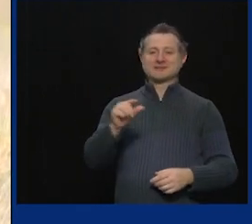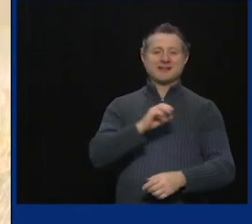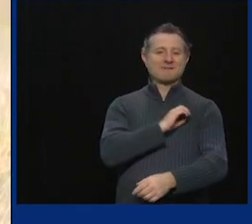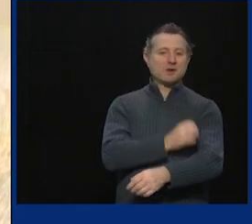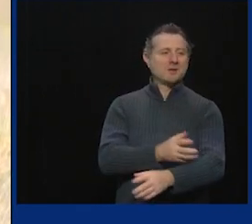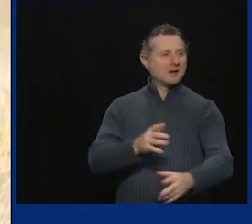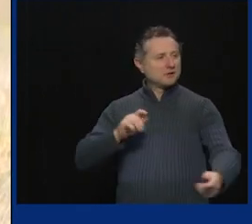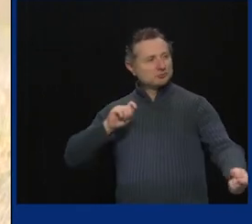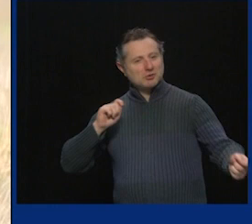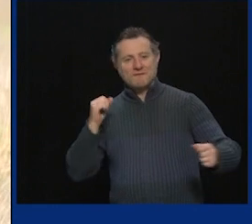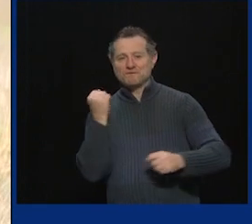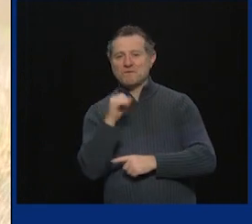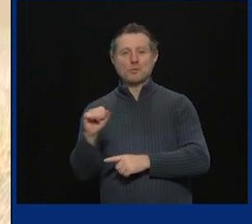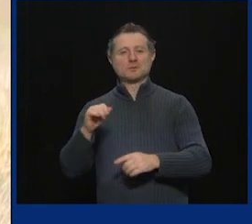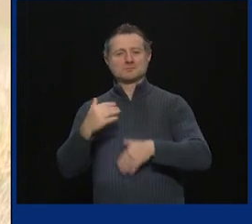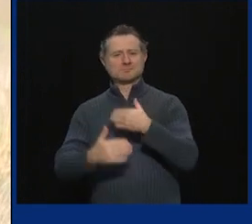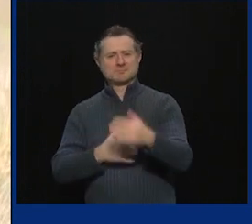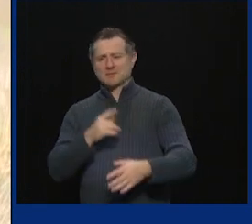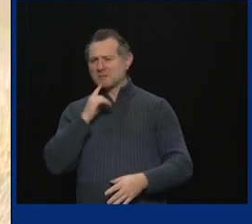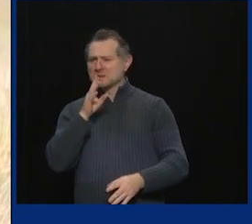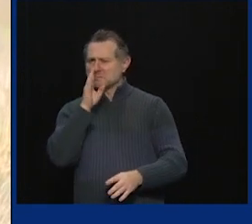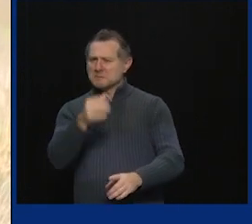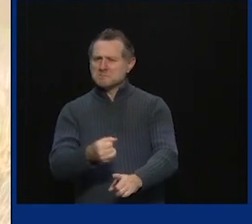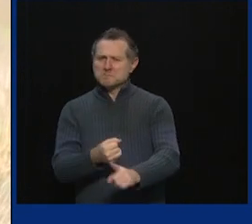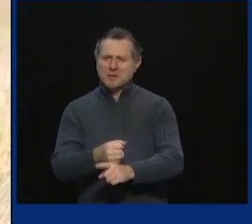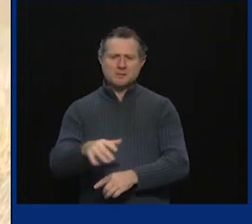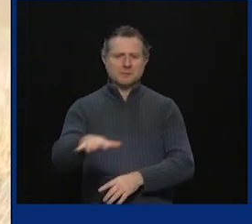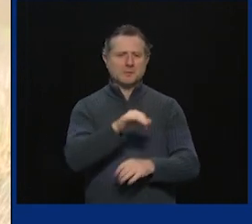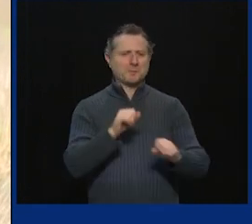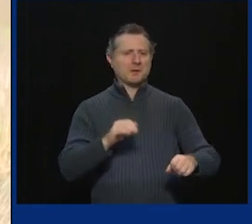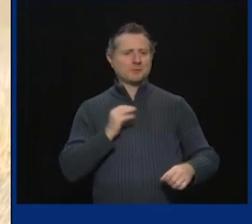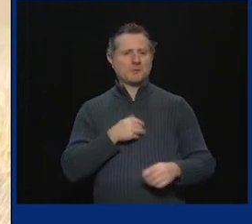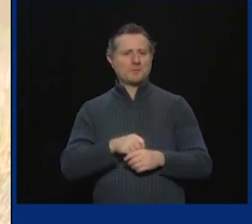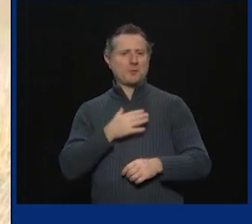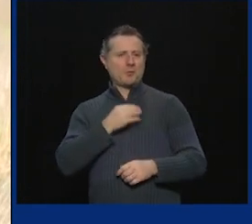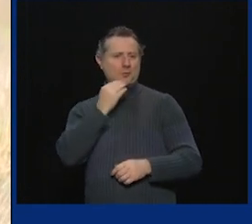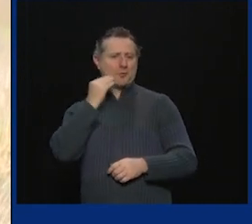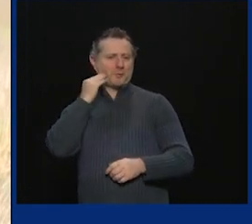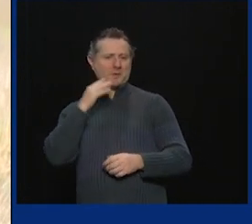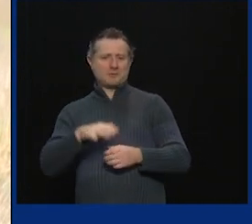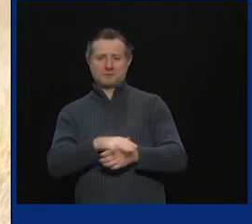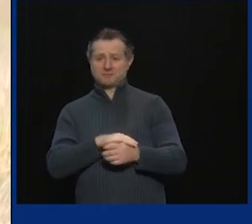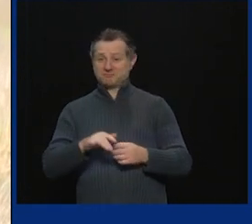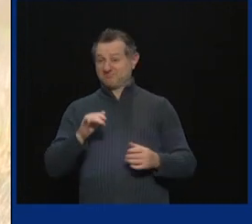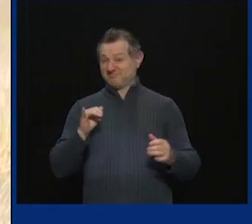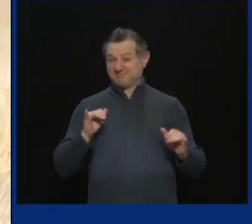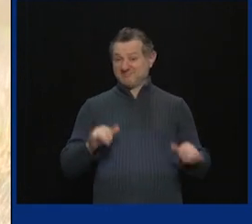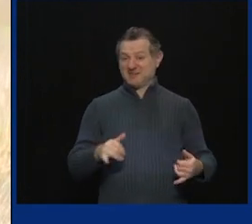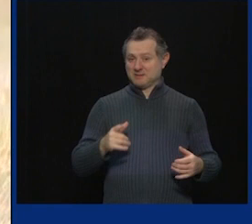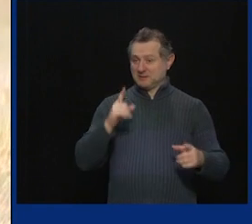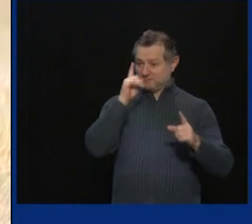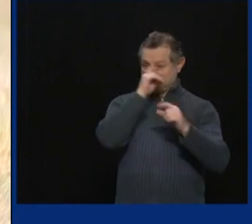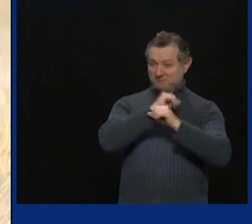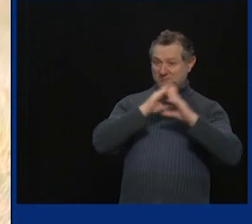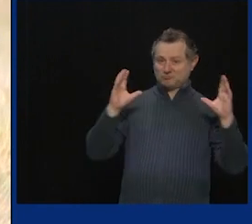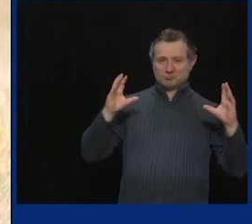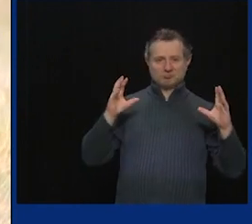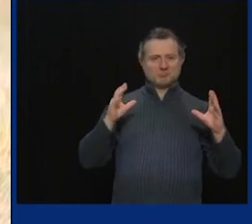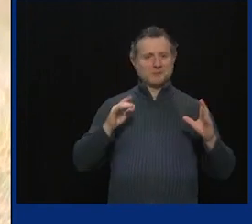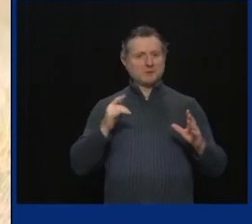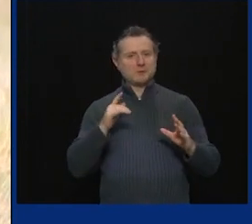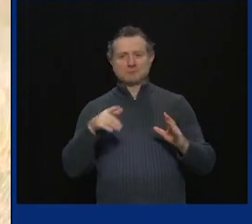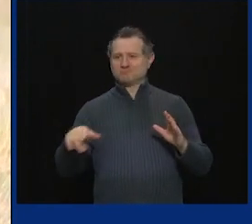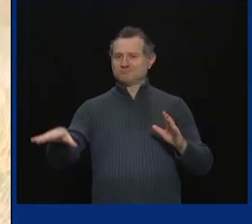literally in our homes. That's what fascinates me, establishing the ecosystem where we see the big picture, and we also